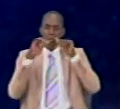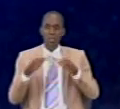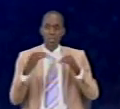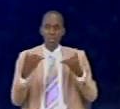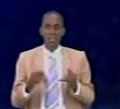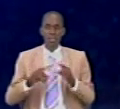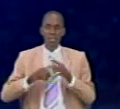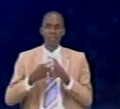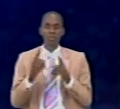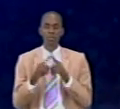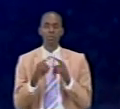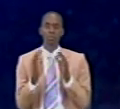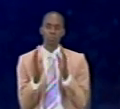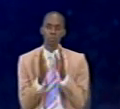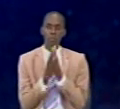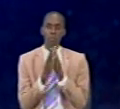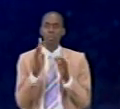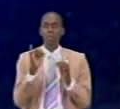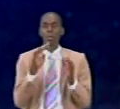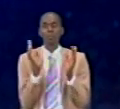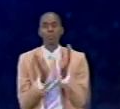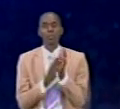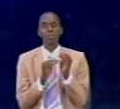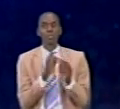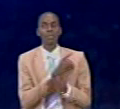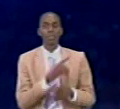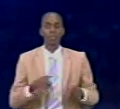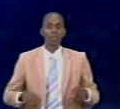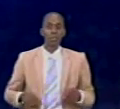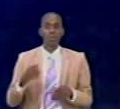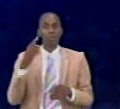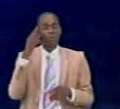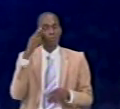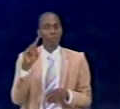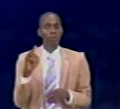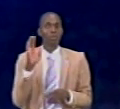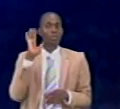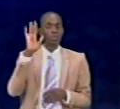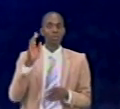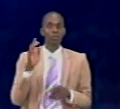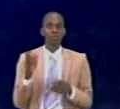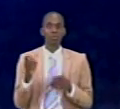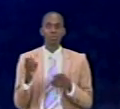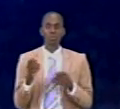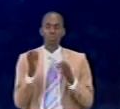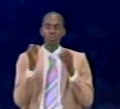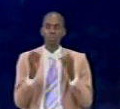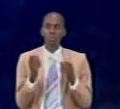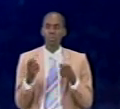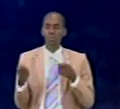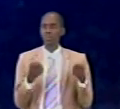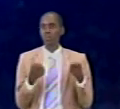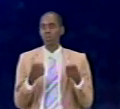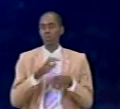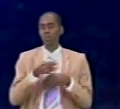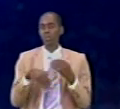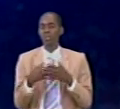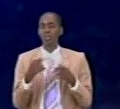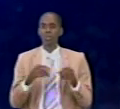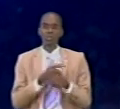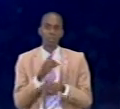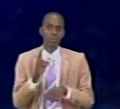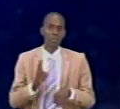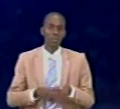by praising the Lord for he is a governor among the nation pray that the kingdom of the Lord